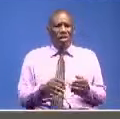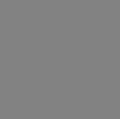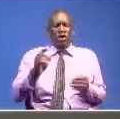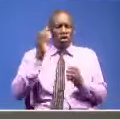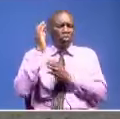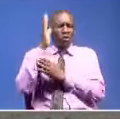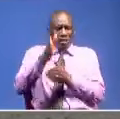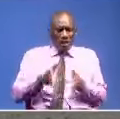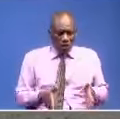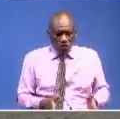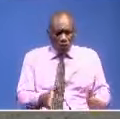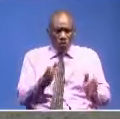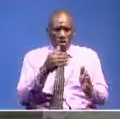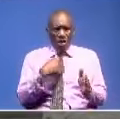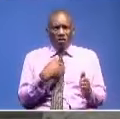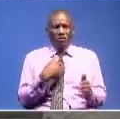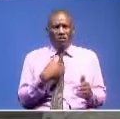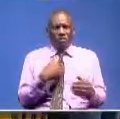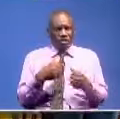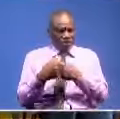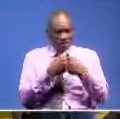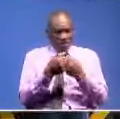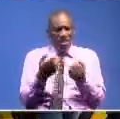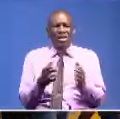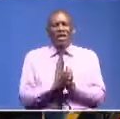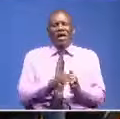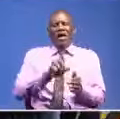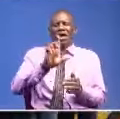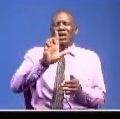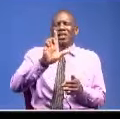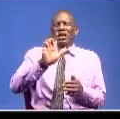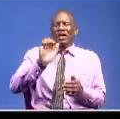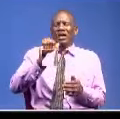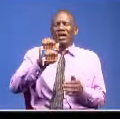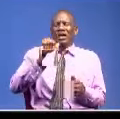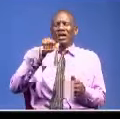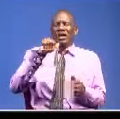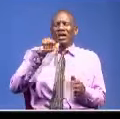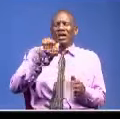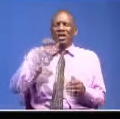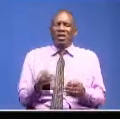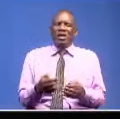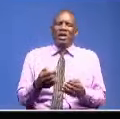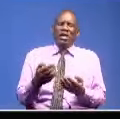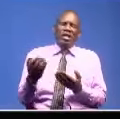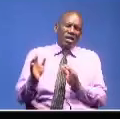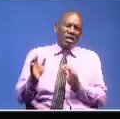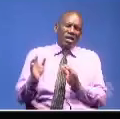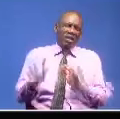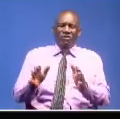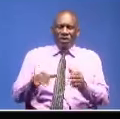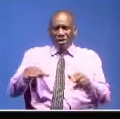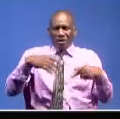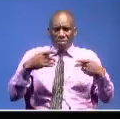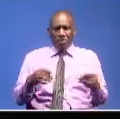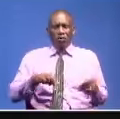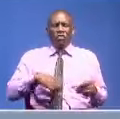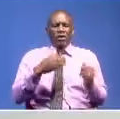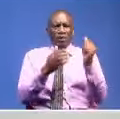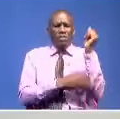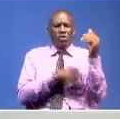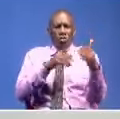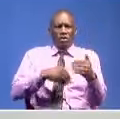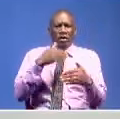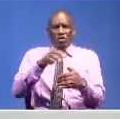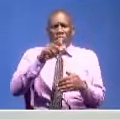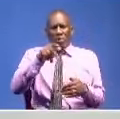bag. The Nairobi Expressway had its toll drama, and LAPSSET left locals feeling left out. So what's